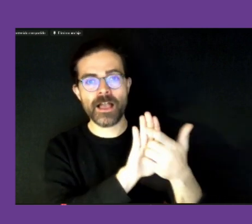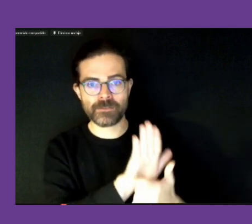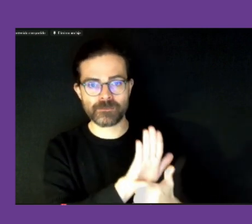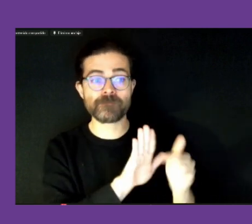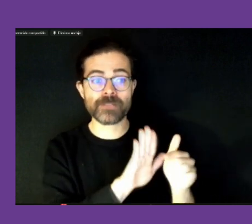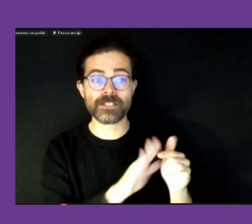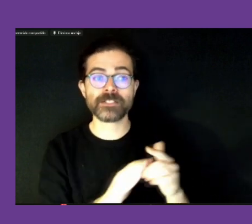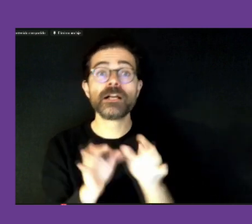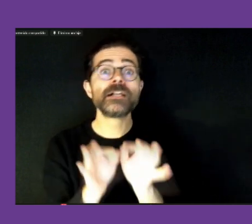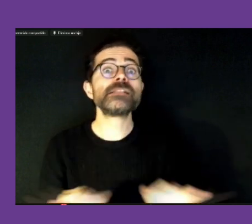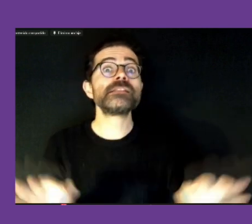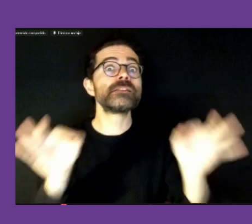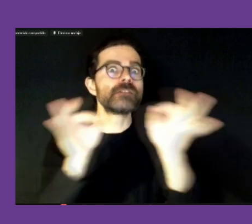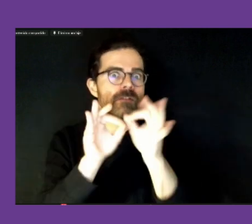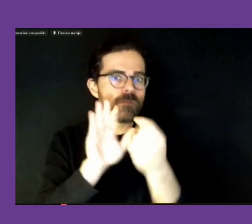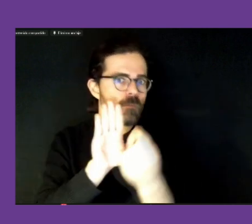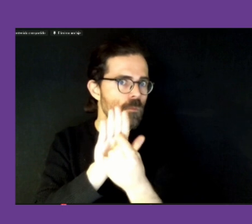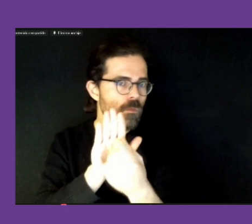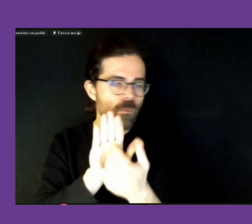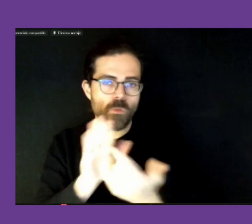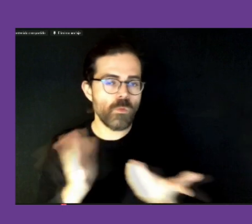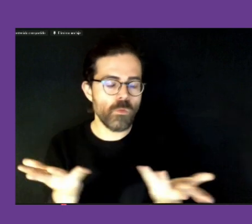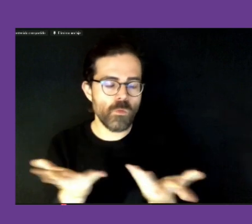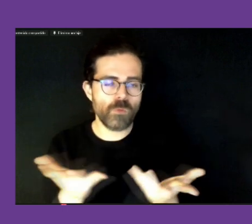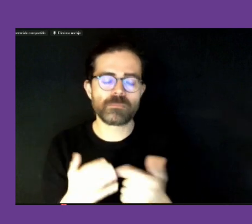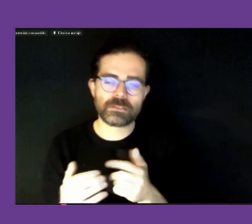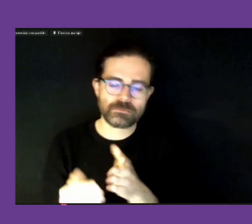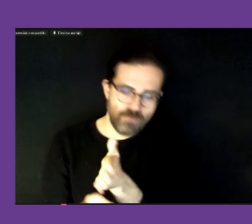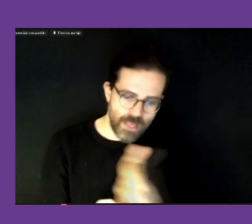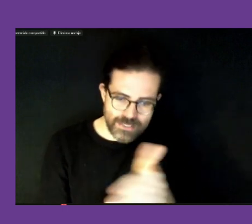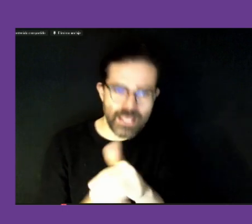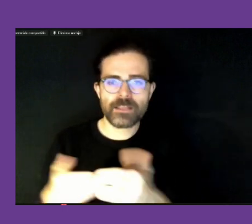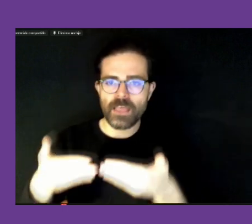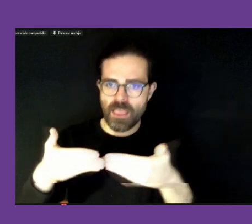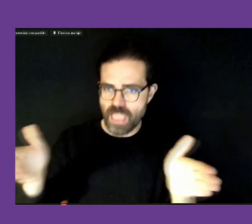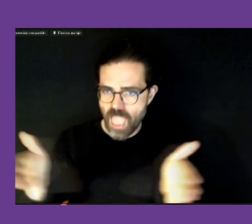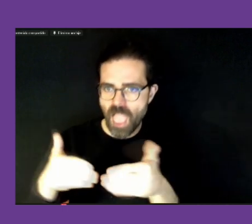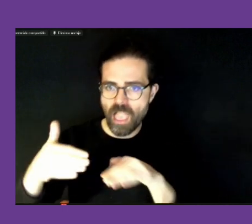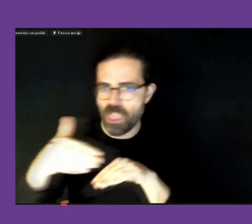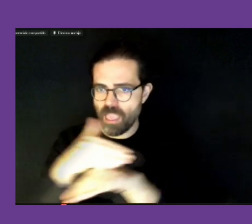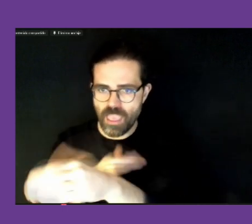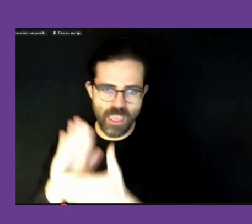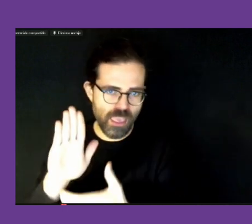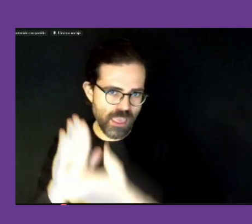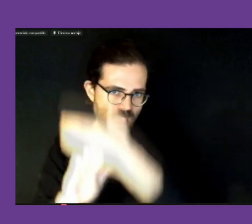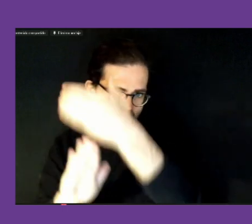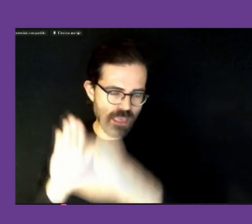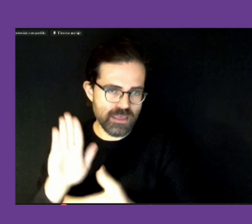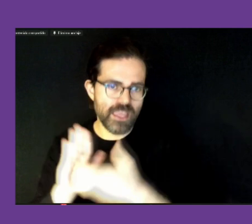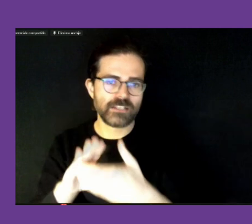environment. The outdoor areas, the approach to the building, the entrance, the horizontal circulation, the vertical